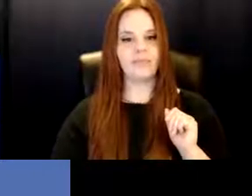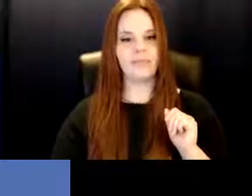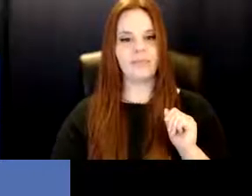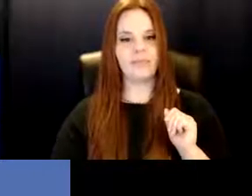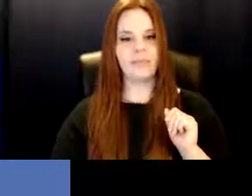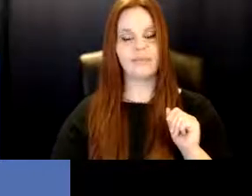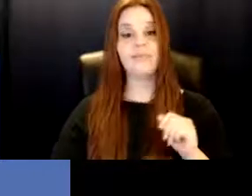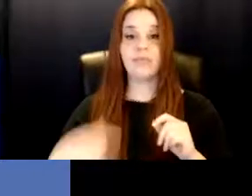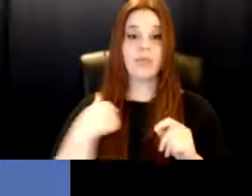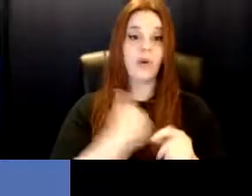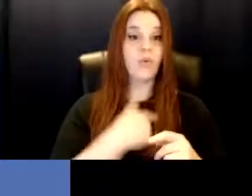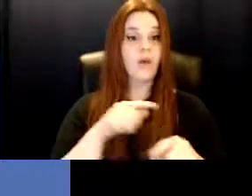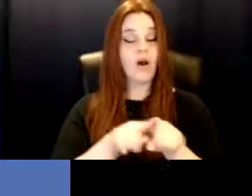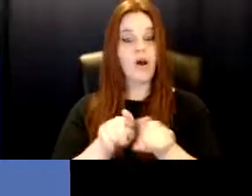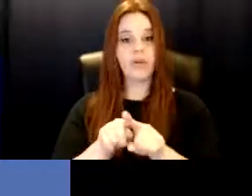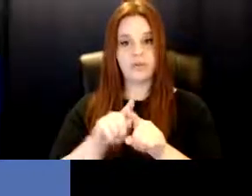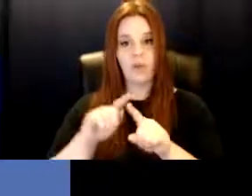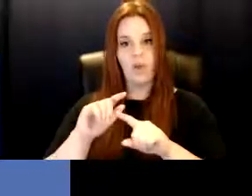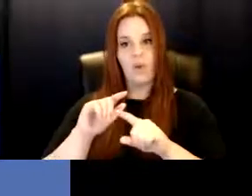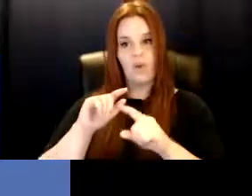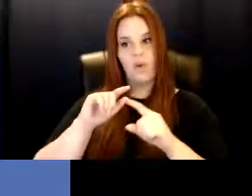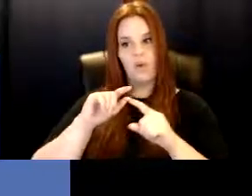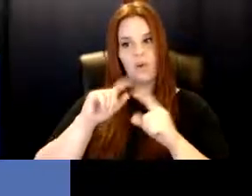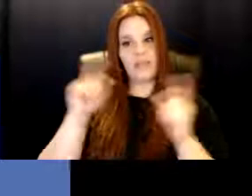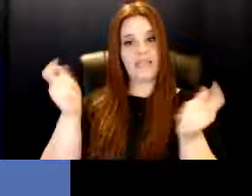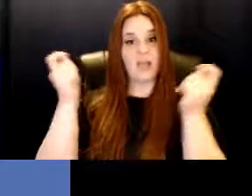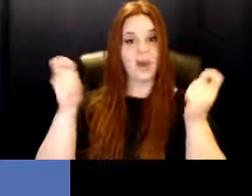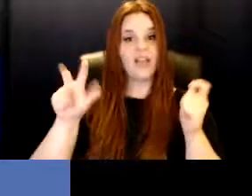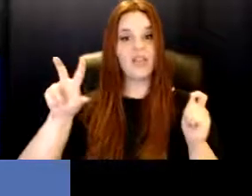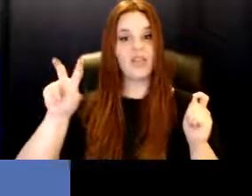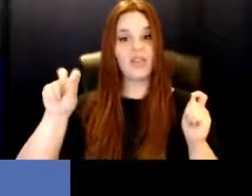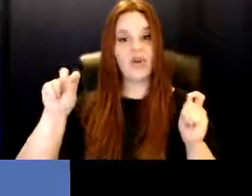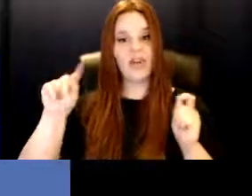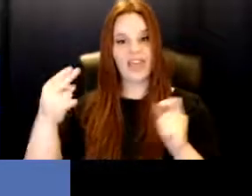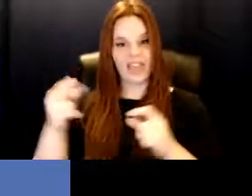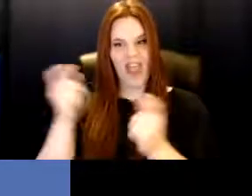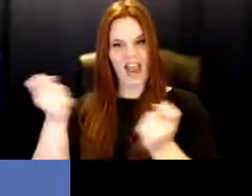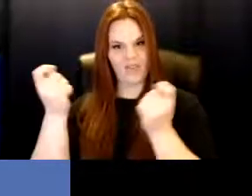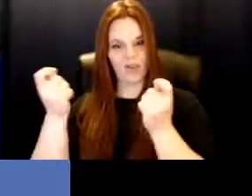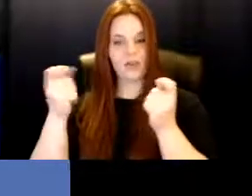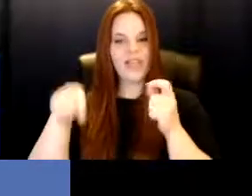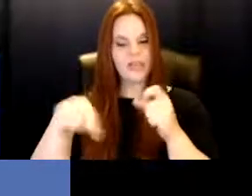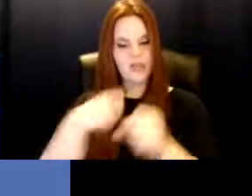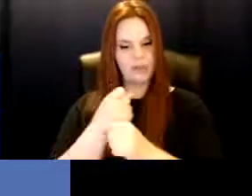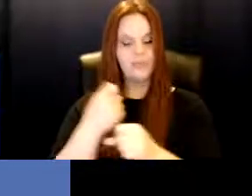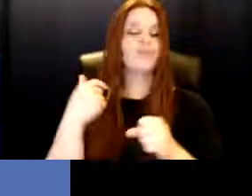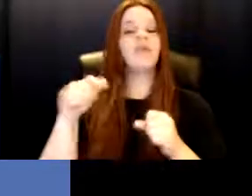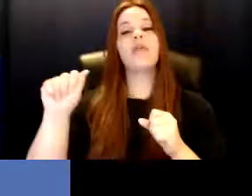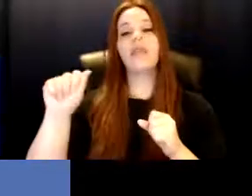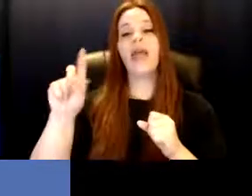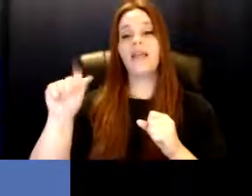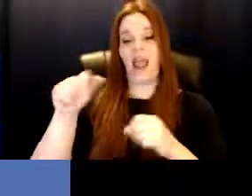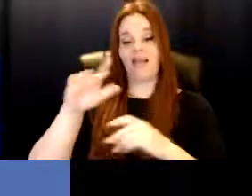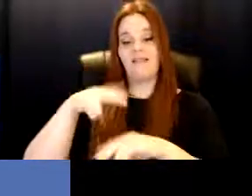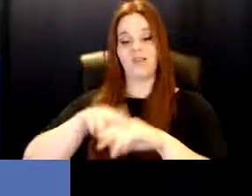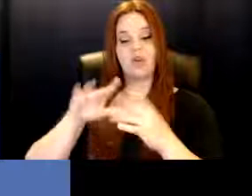We also are setting the 30th anniversary of the network this year. The ADA National Network is funded by